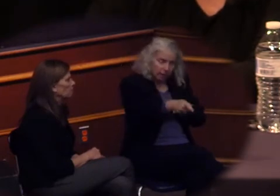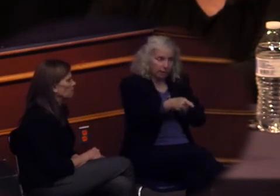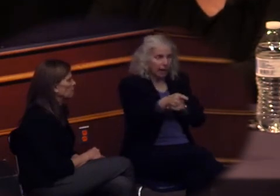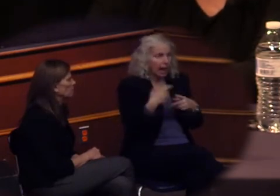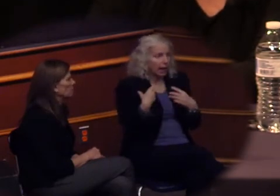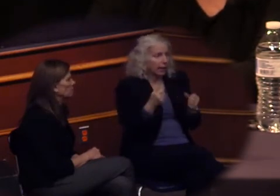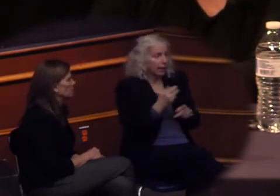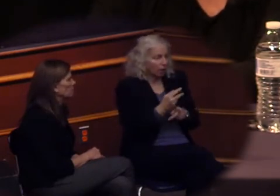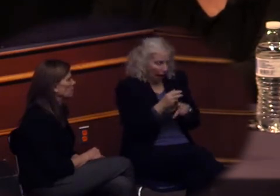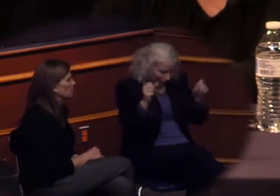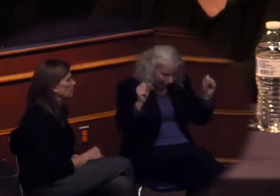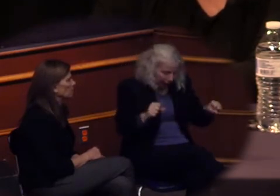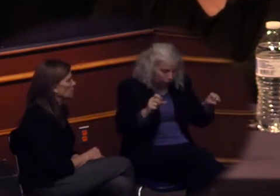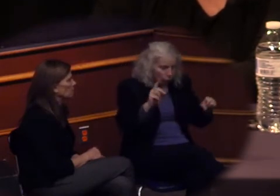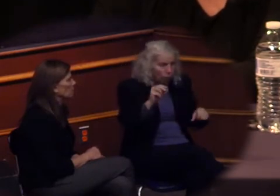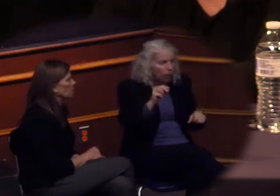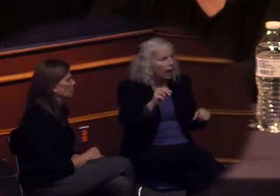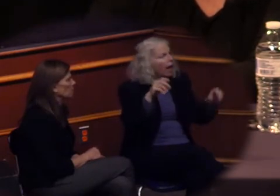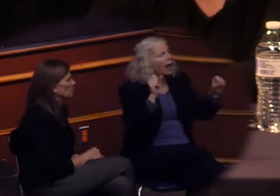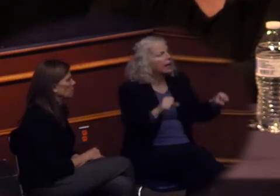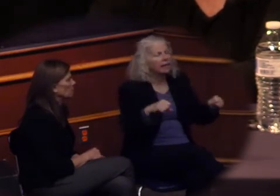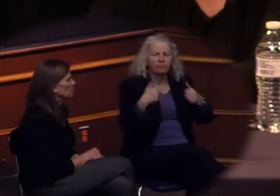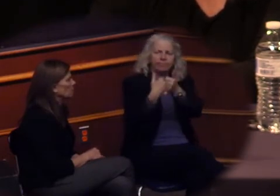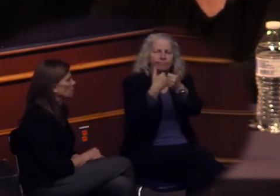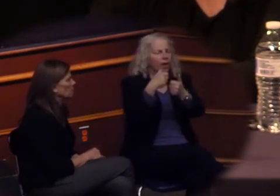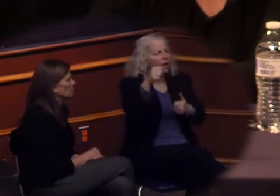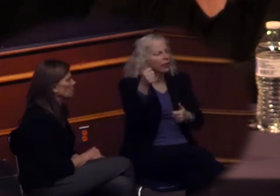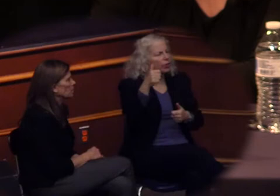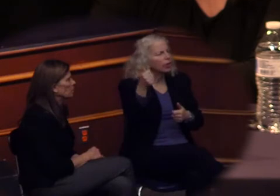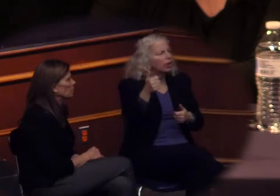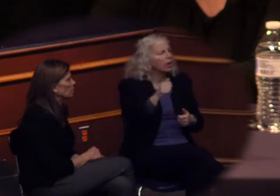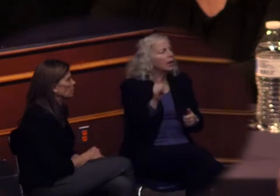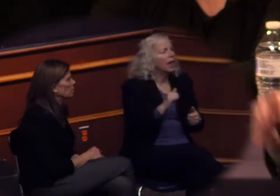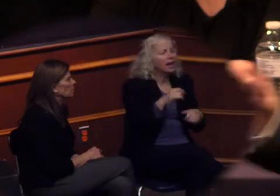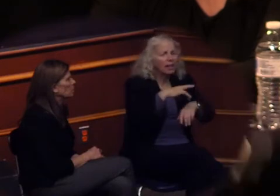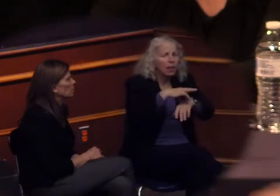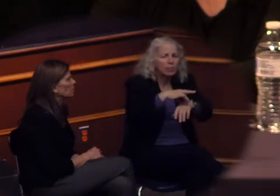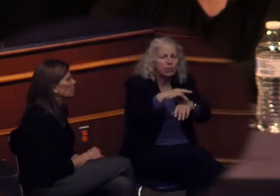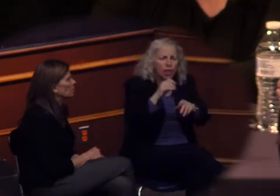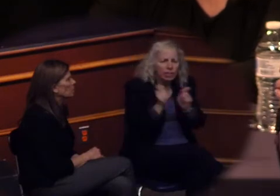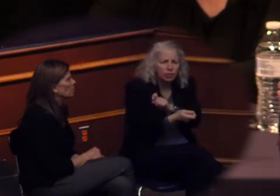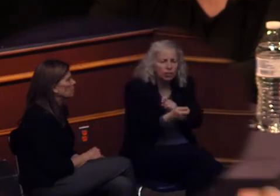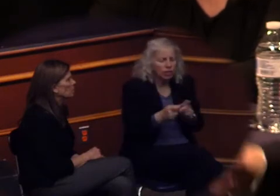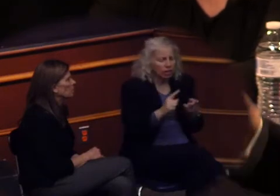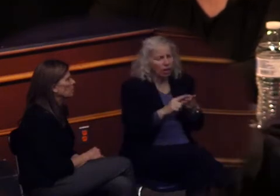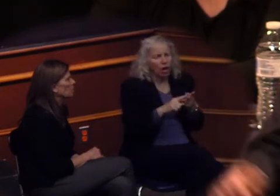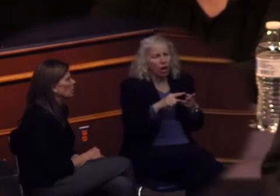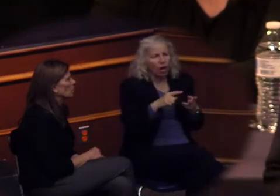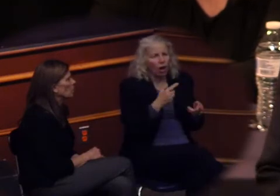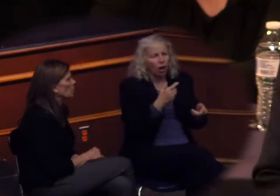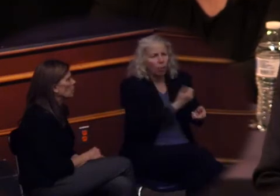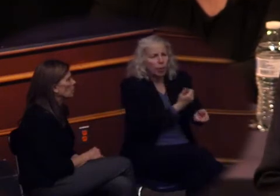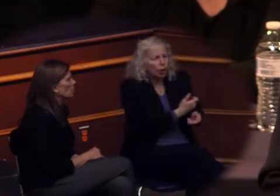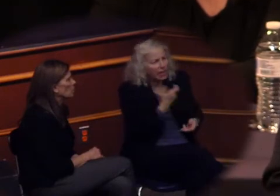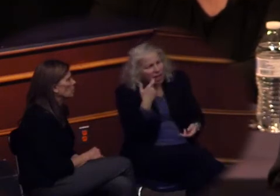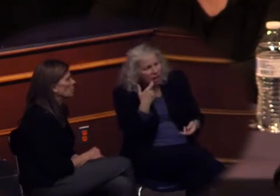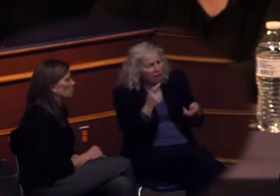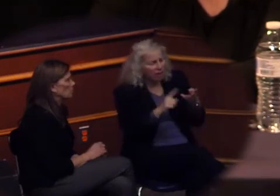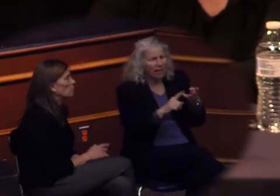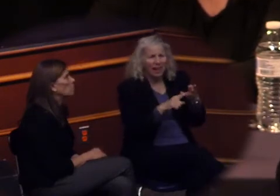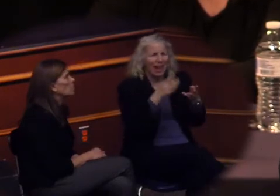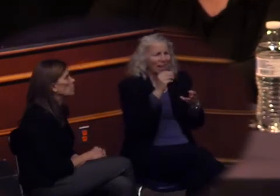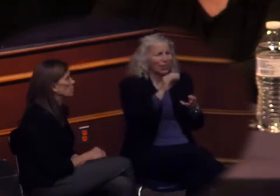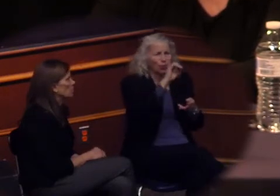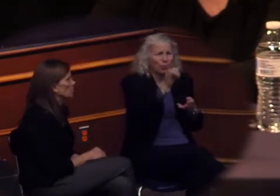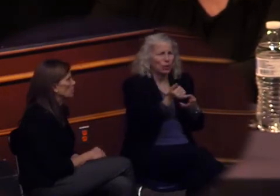I will get it done. I'll take on other big challenges we face like climate change and the opioid epidemic and our broken criminal justice system.